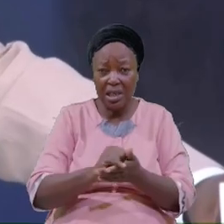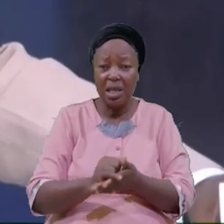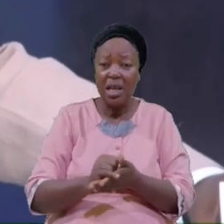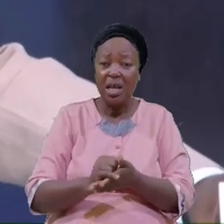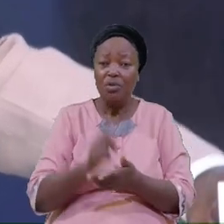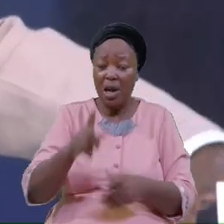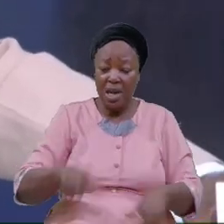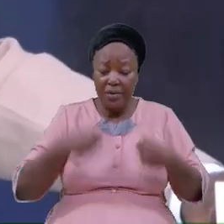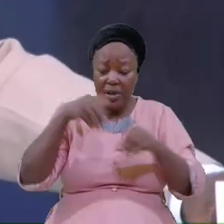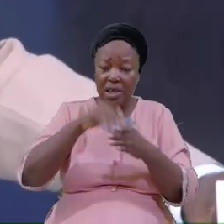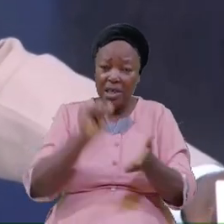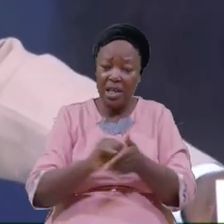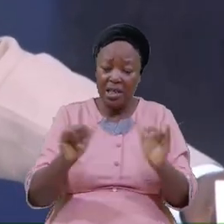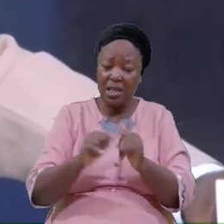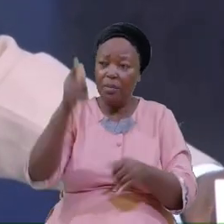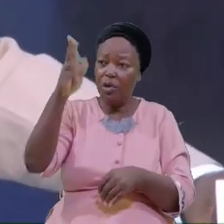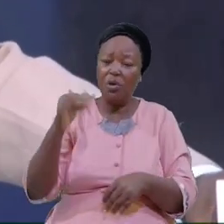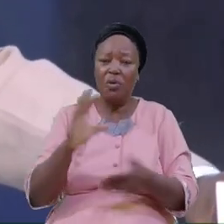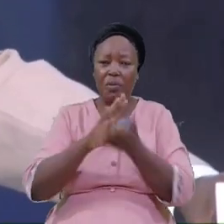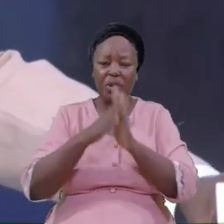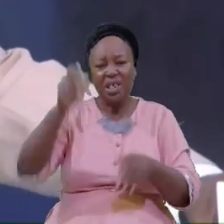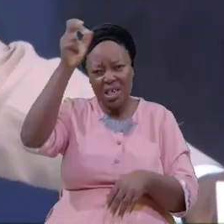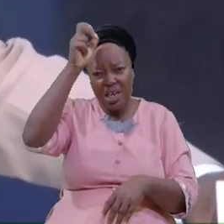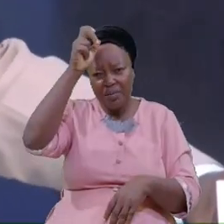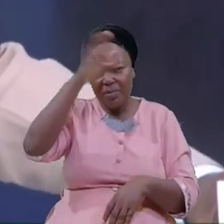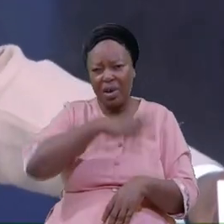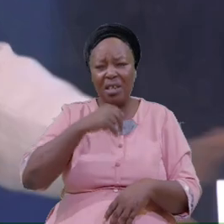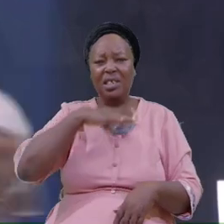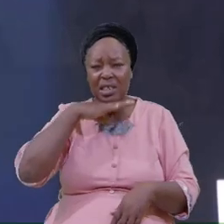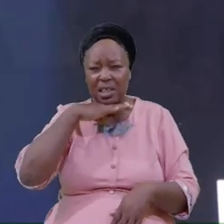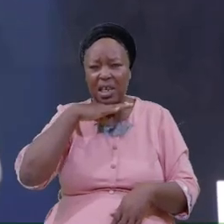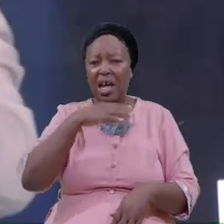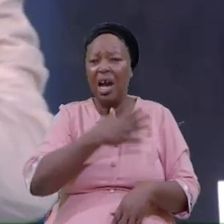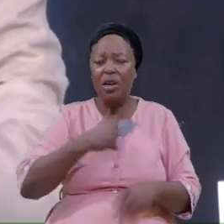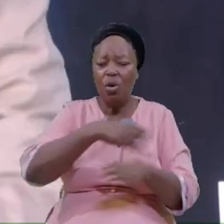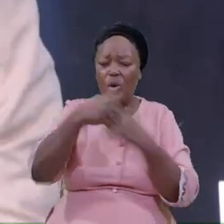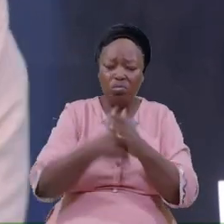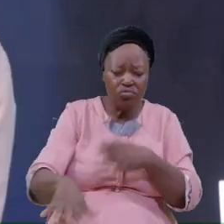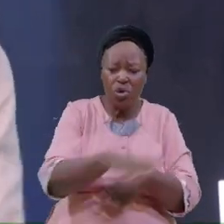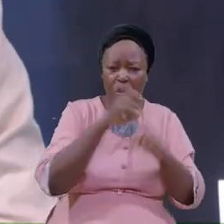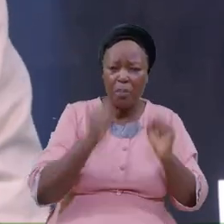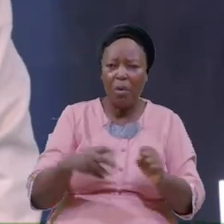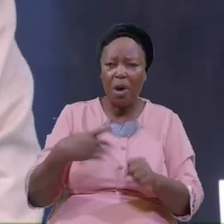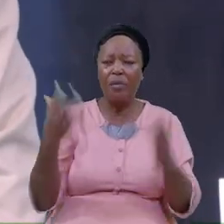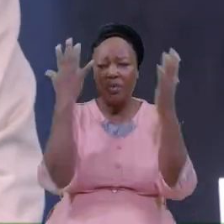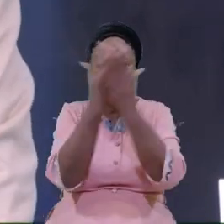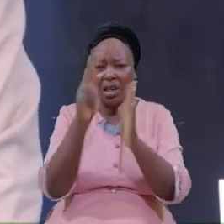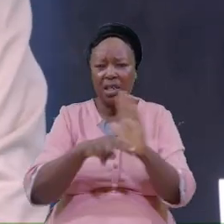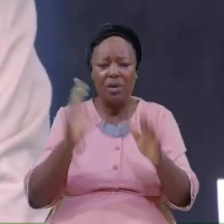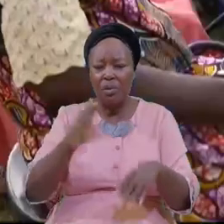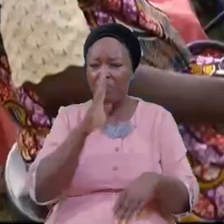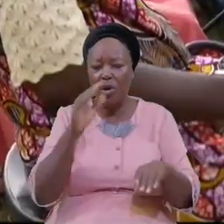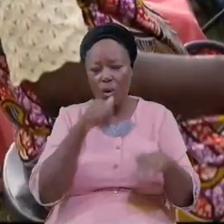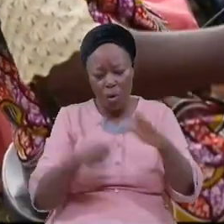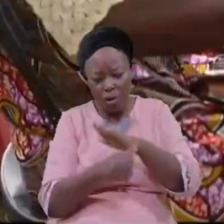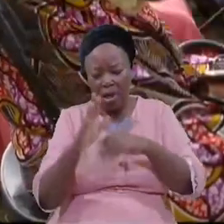Satan, demons, and defilement, and all those powers of darkness will be under your feet. Lorsque vous